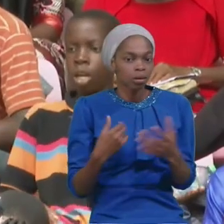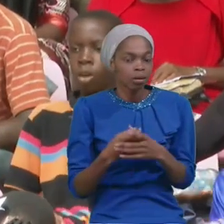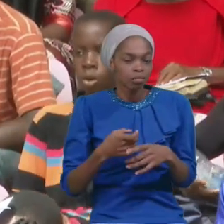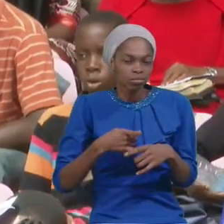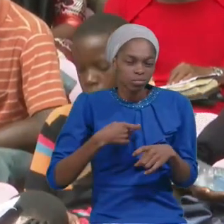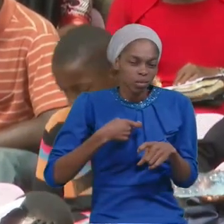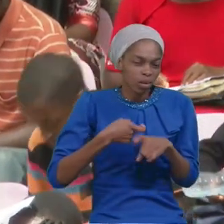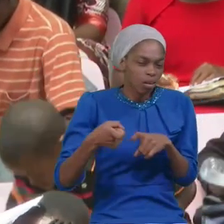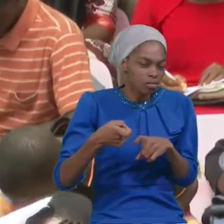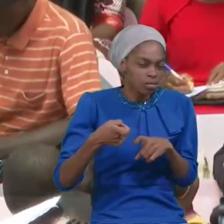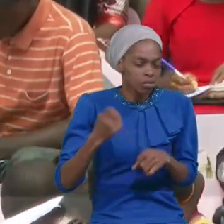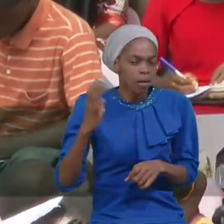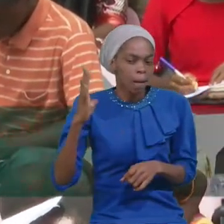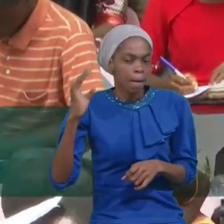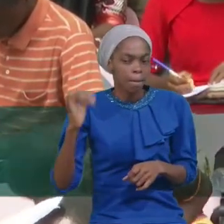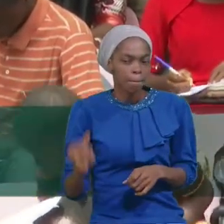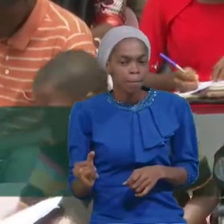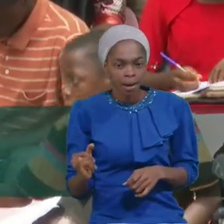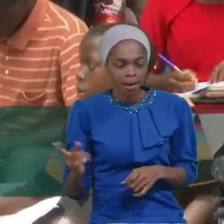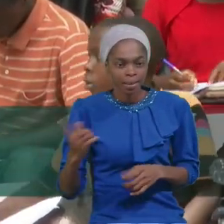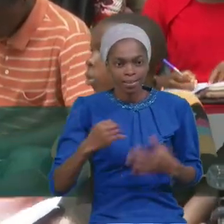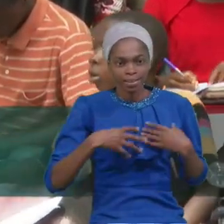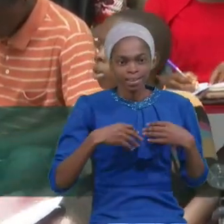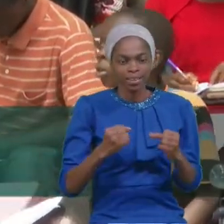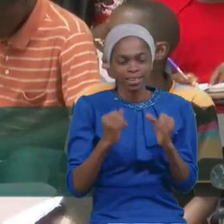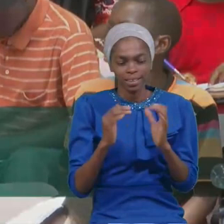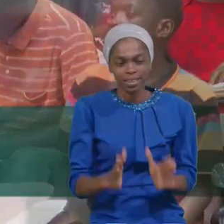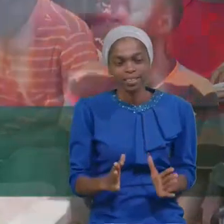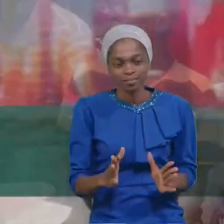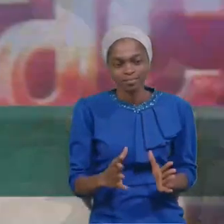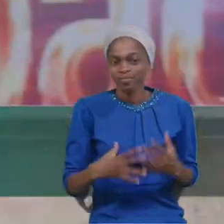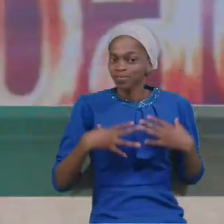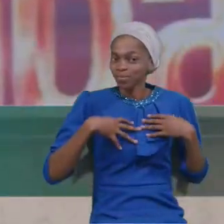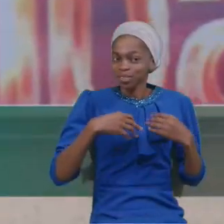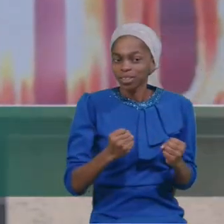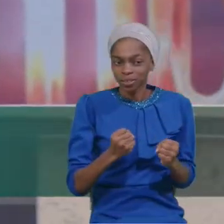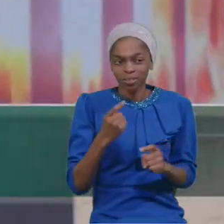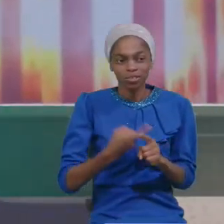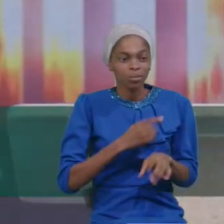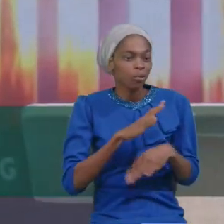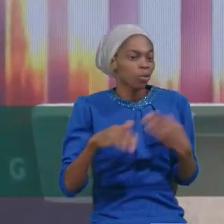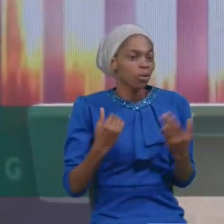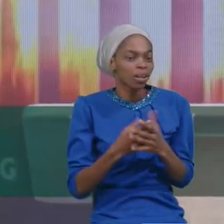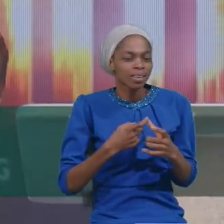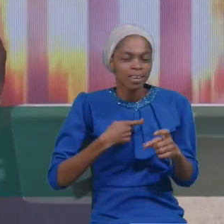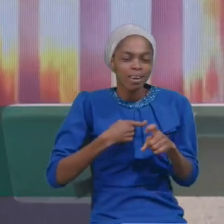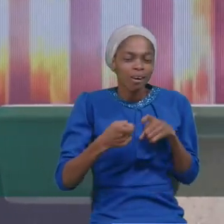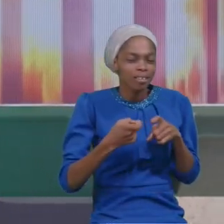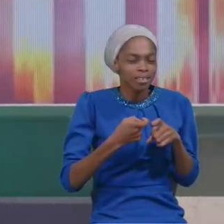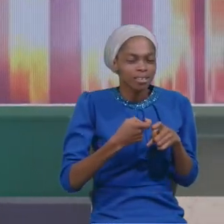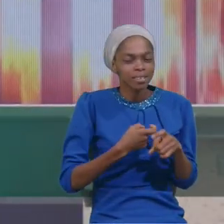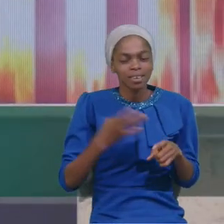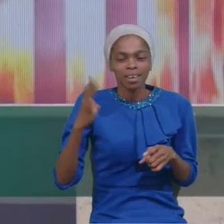all hurts by the healer. I used to think that people that have